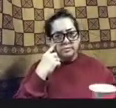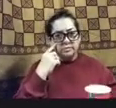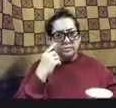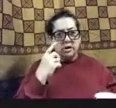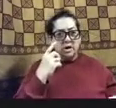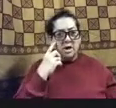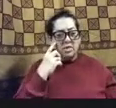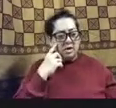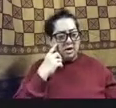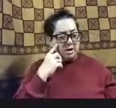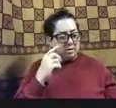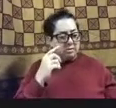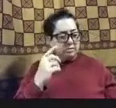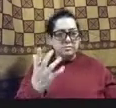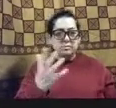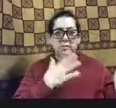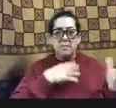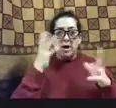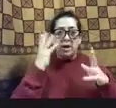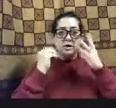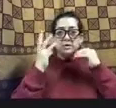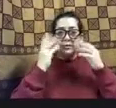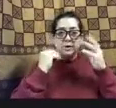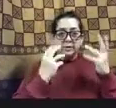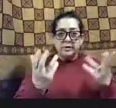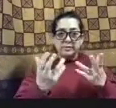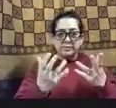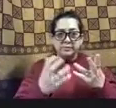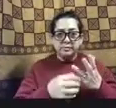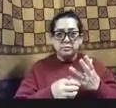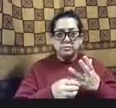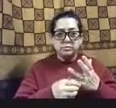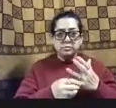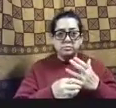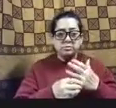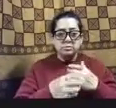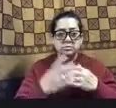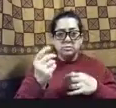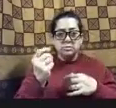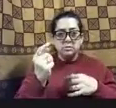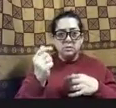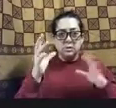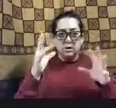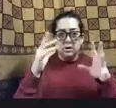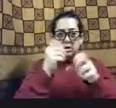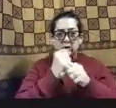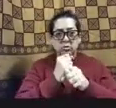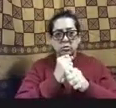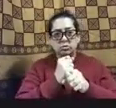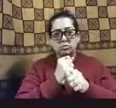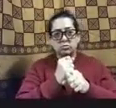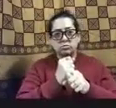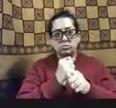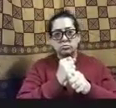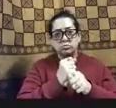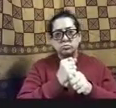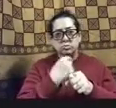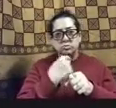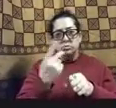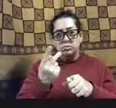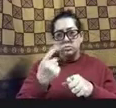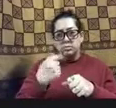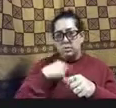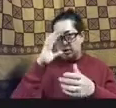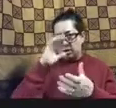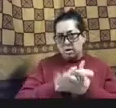I think based on my experience, a little bit of a conclusion that I and my husband, who's